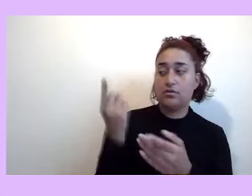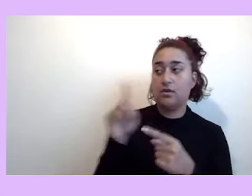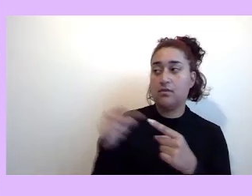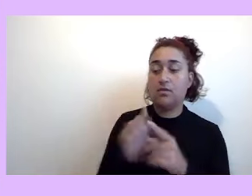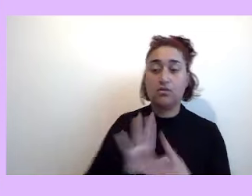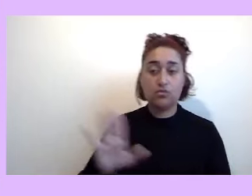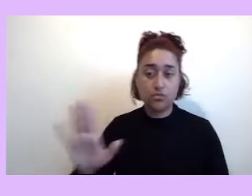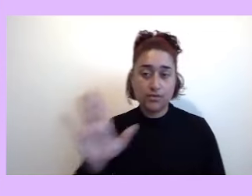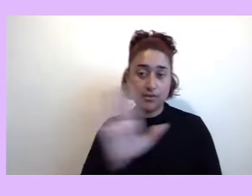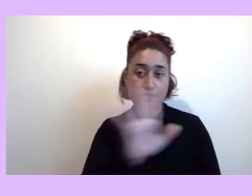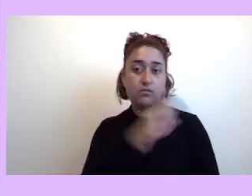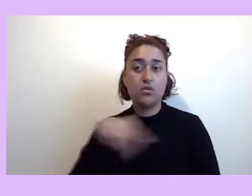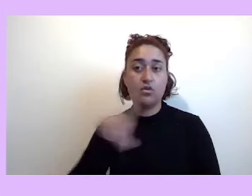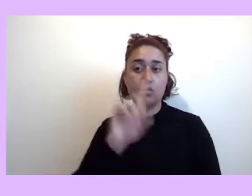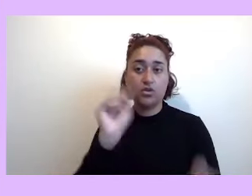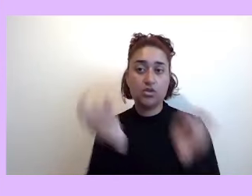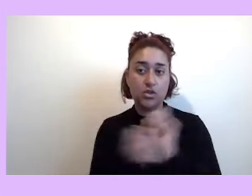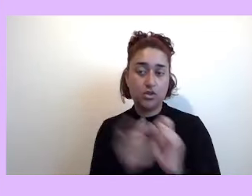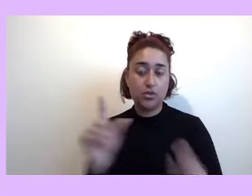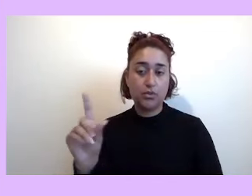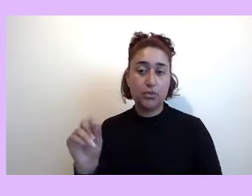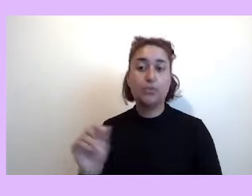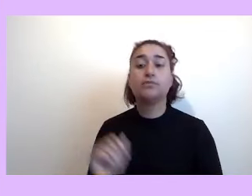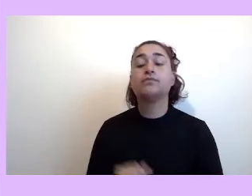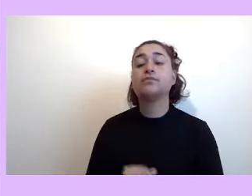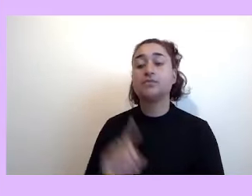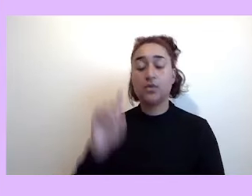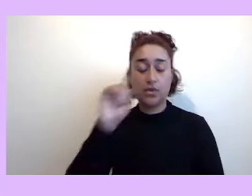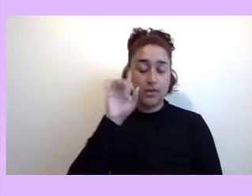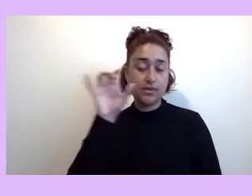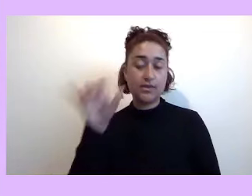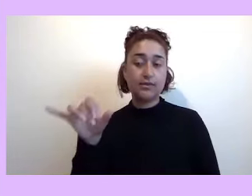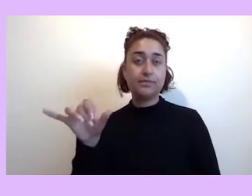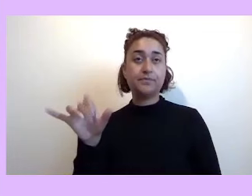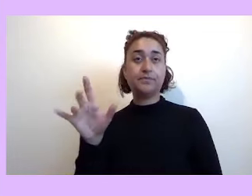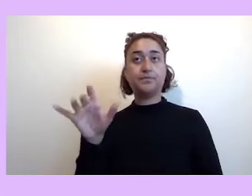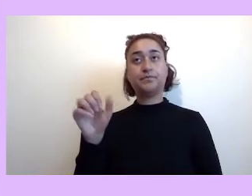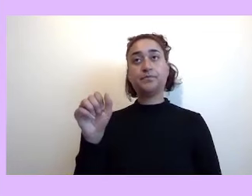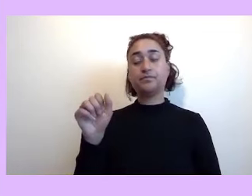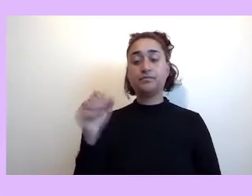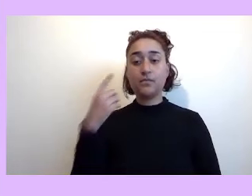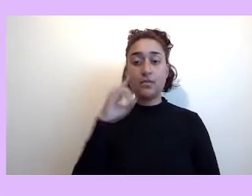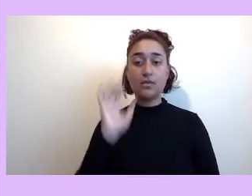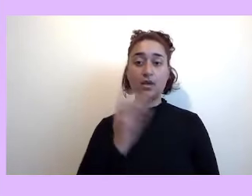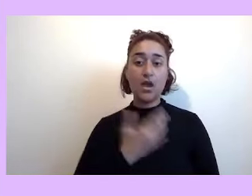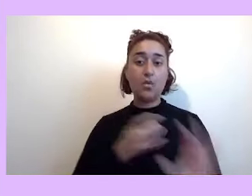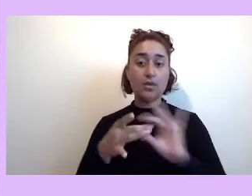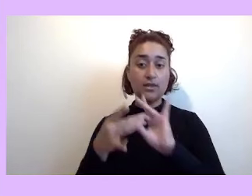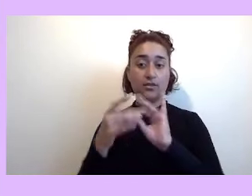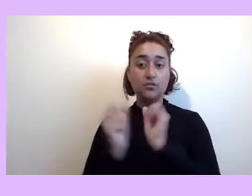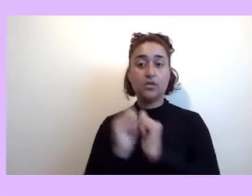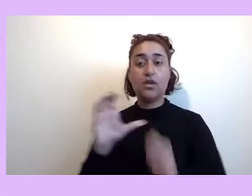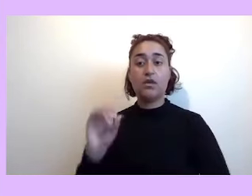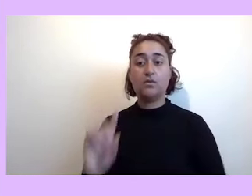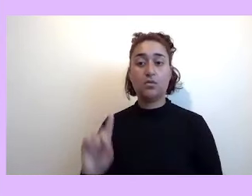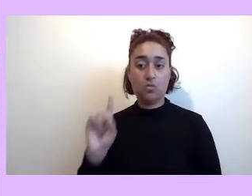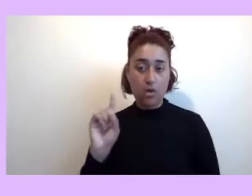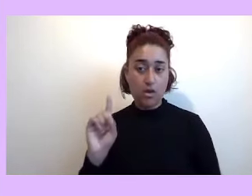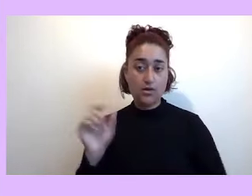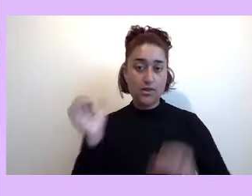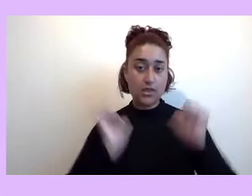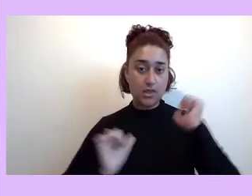actually change and do. And so I think that for our relationship with Company One in the theater, I mean, this is a theater